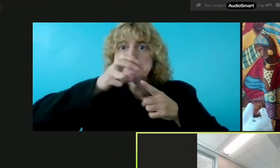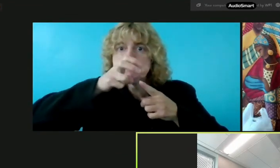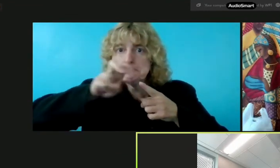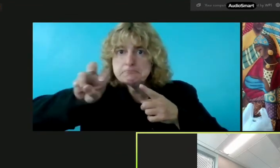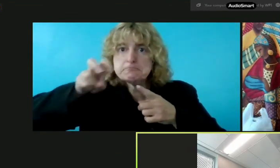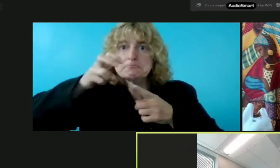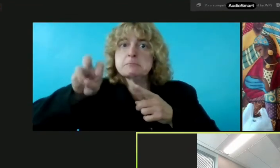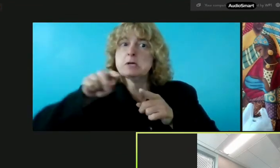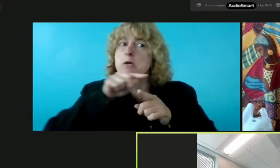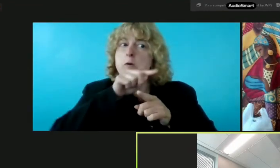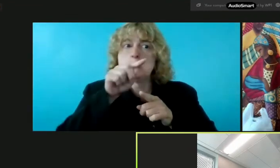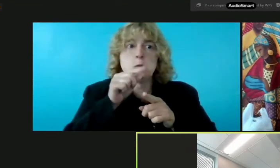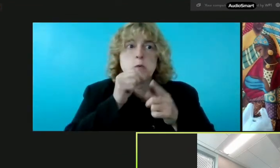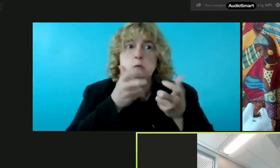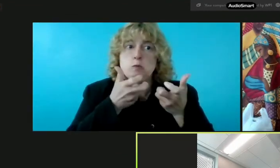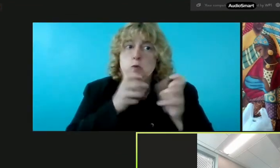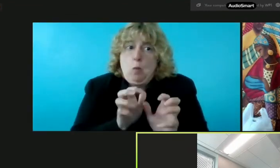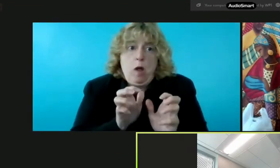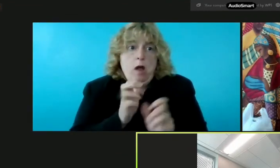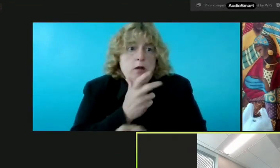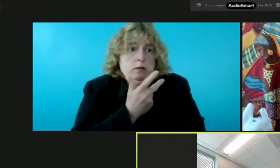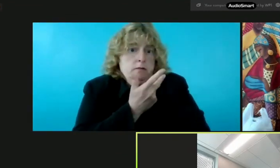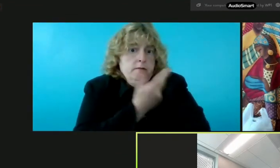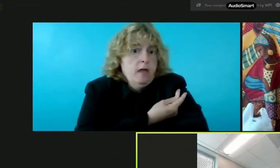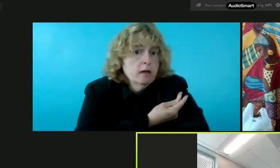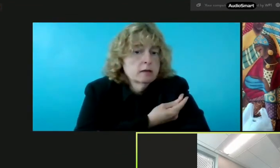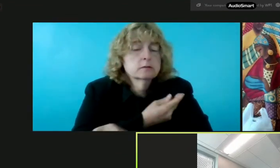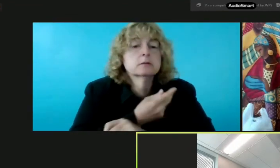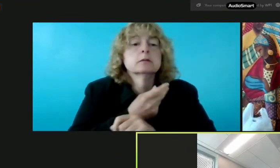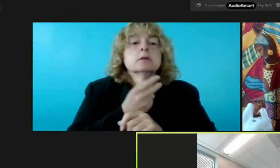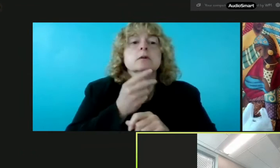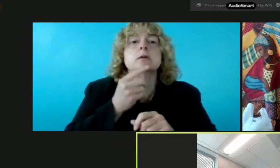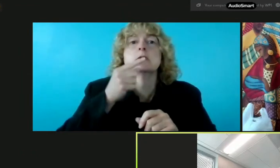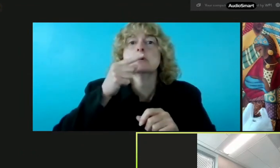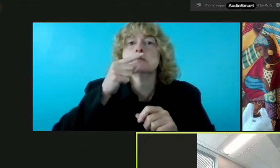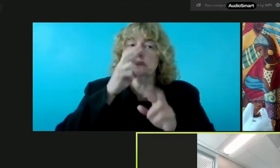that don't want to get the vaccine and those that are,